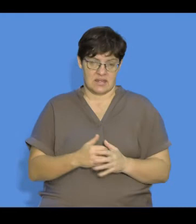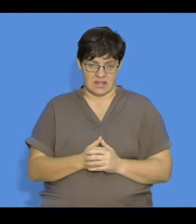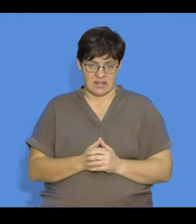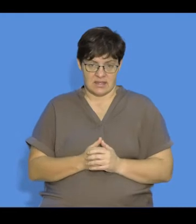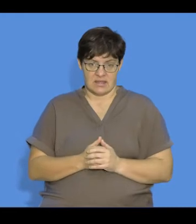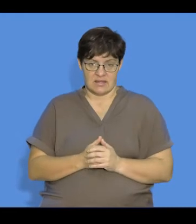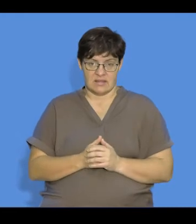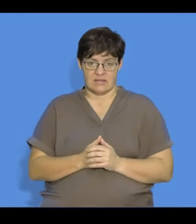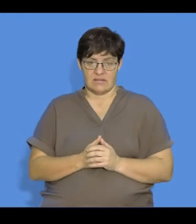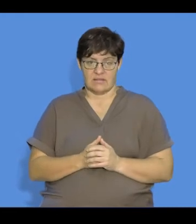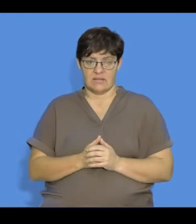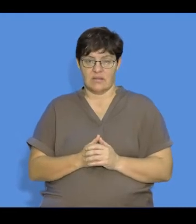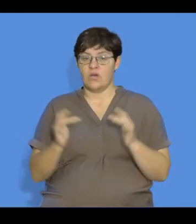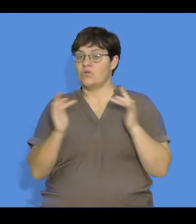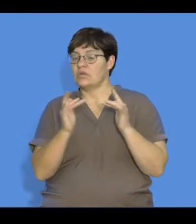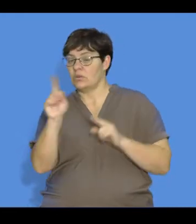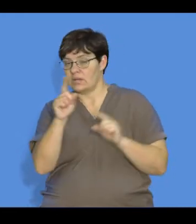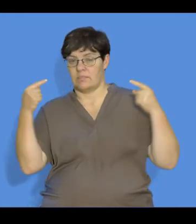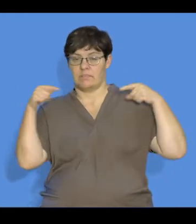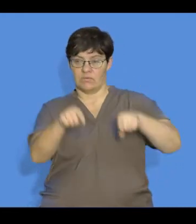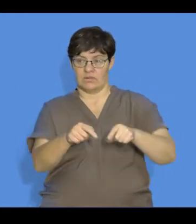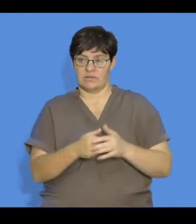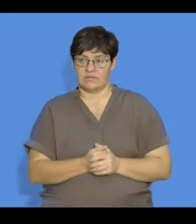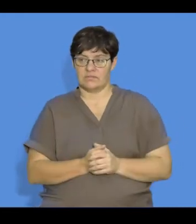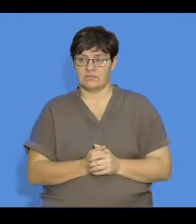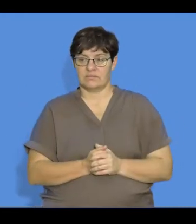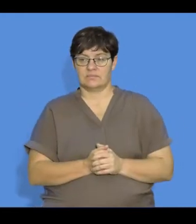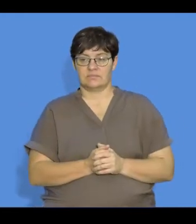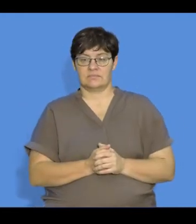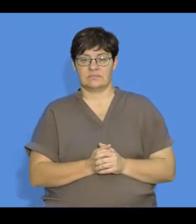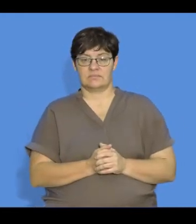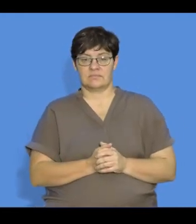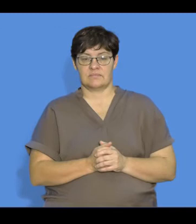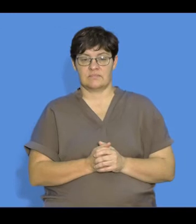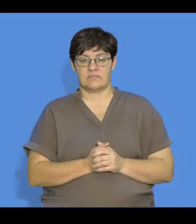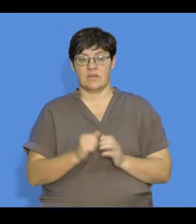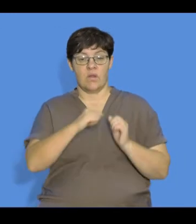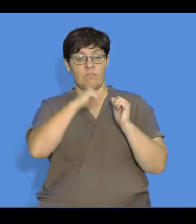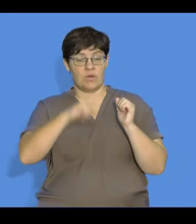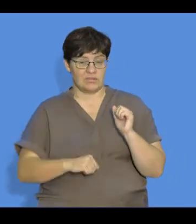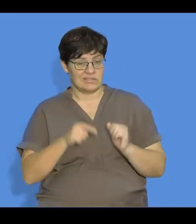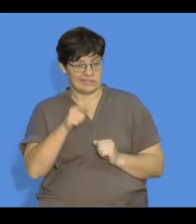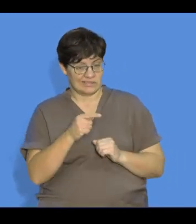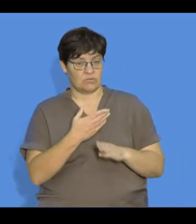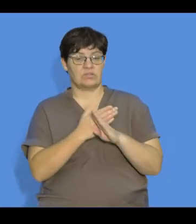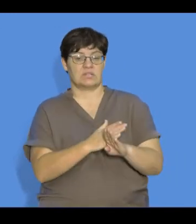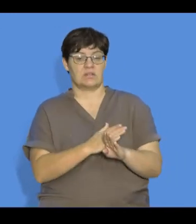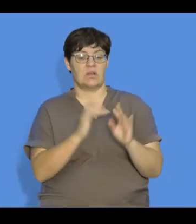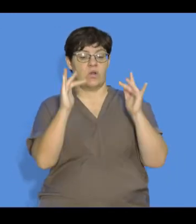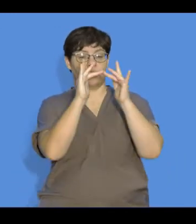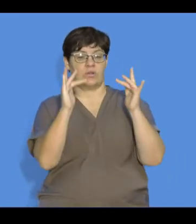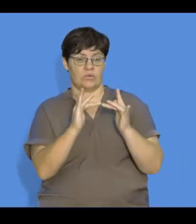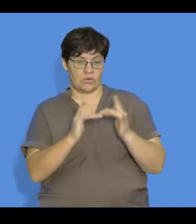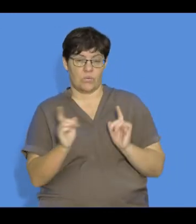resistors connected in parallel, okay? So the branches are actually these resistors